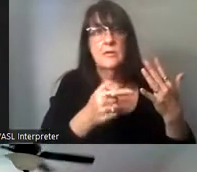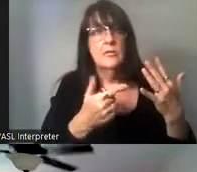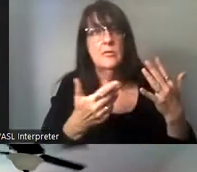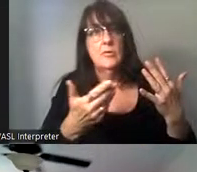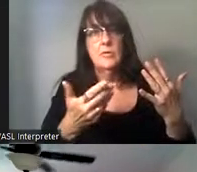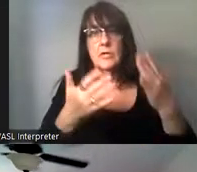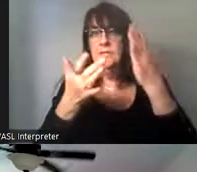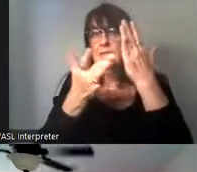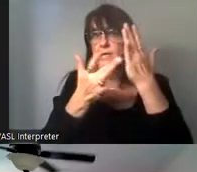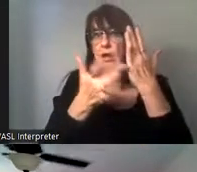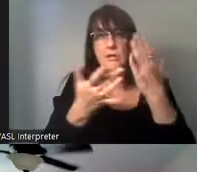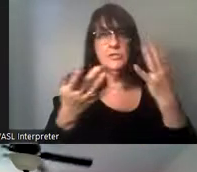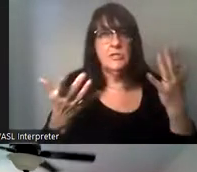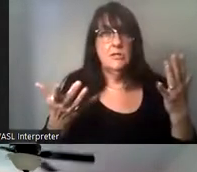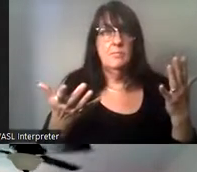technology?